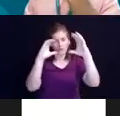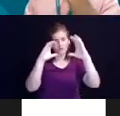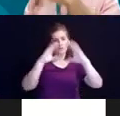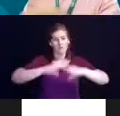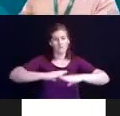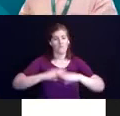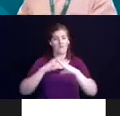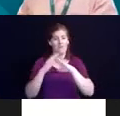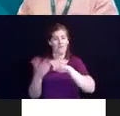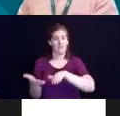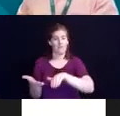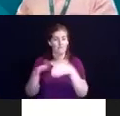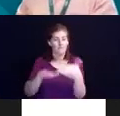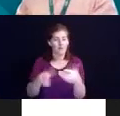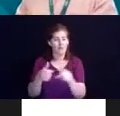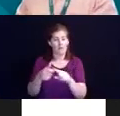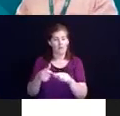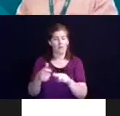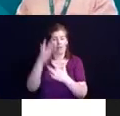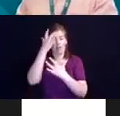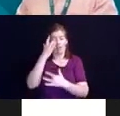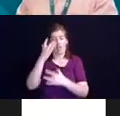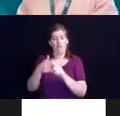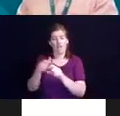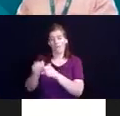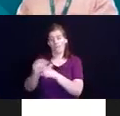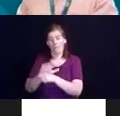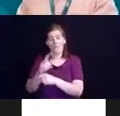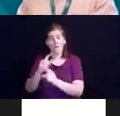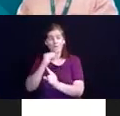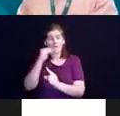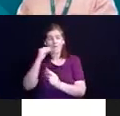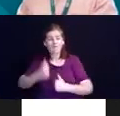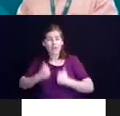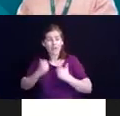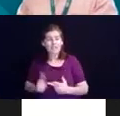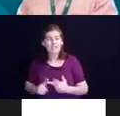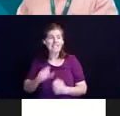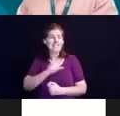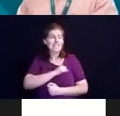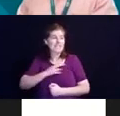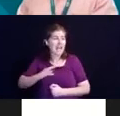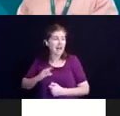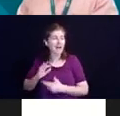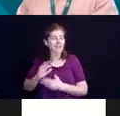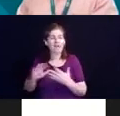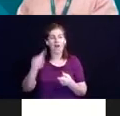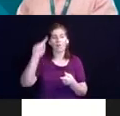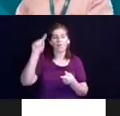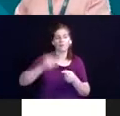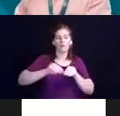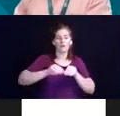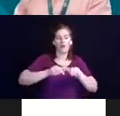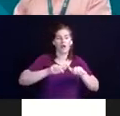and mortality from COVID-19 for residents, for staff or team members, and to reduce rates of transmission in the